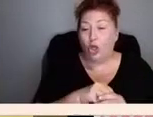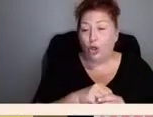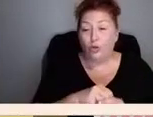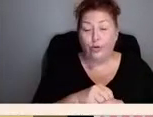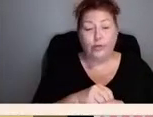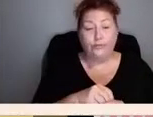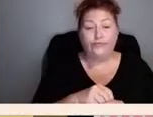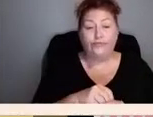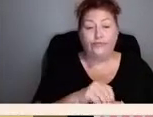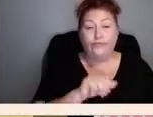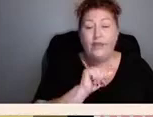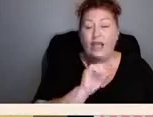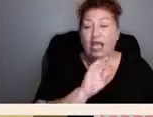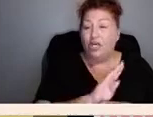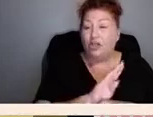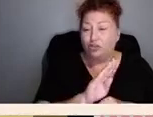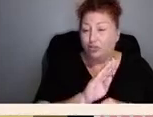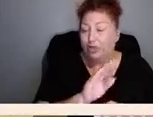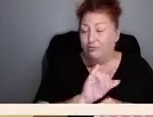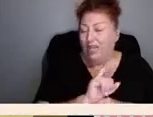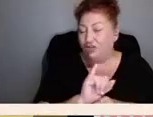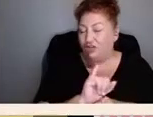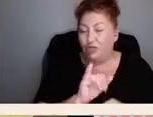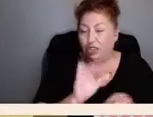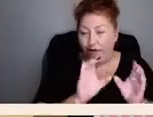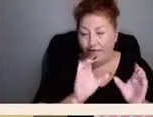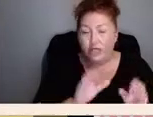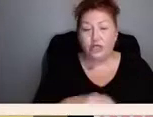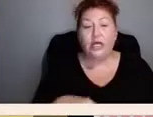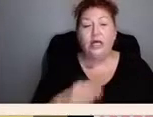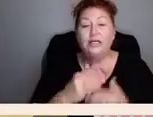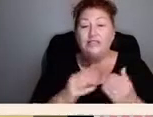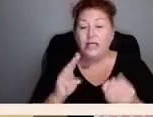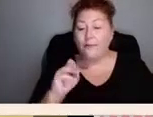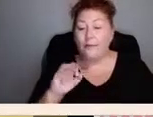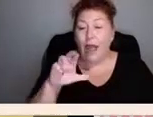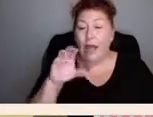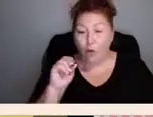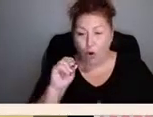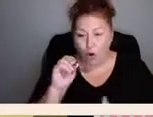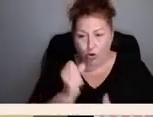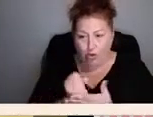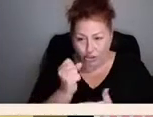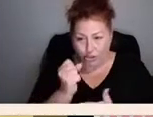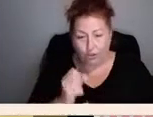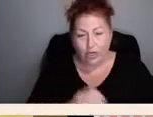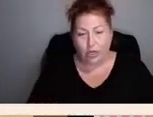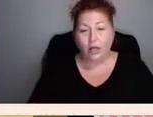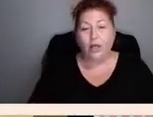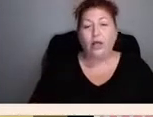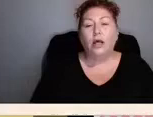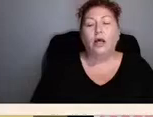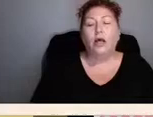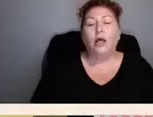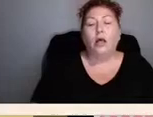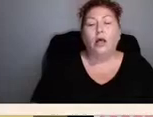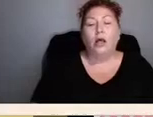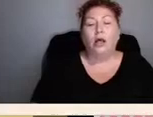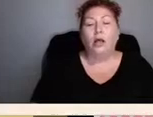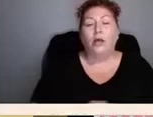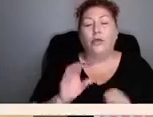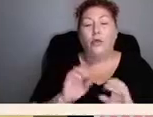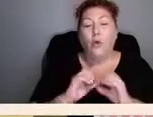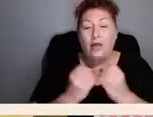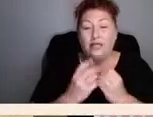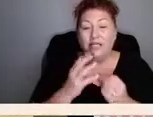industry certification. Some of them include micro-credentials. The organization and